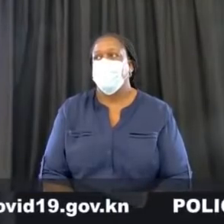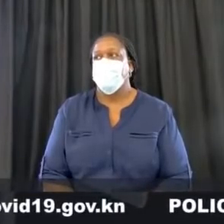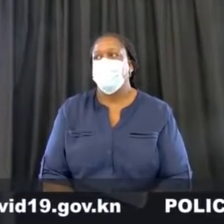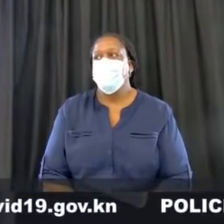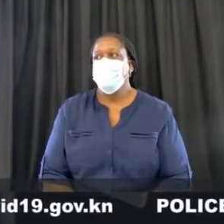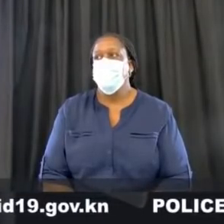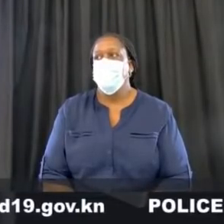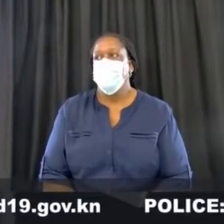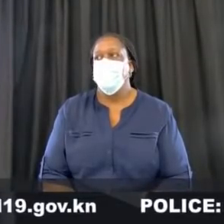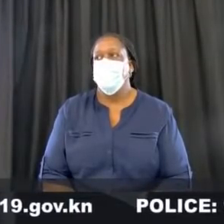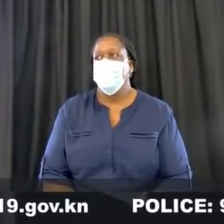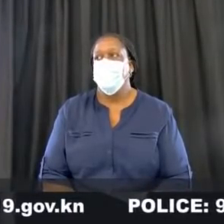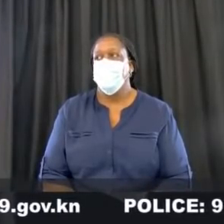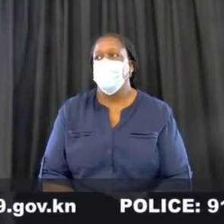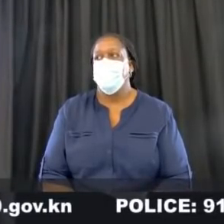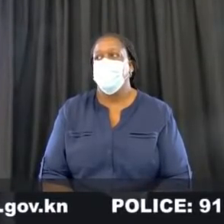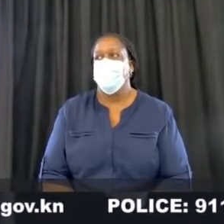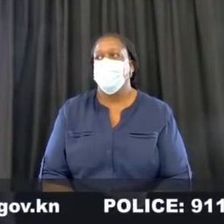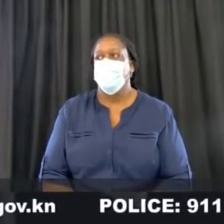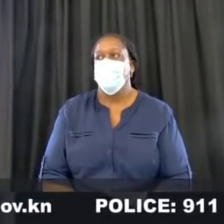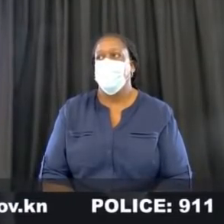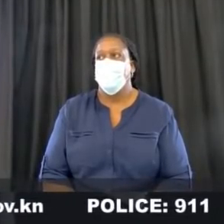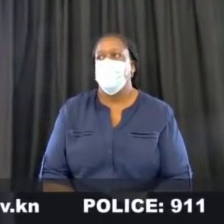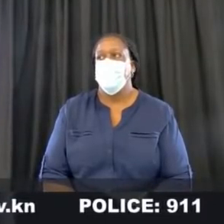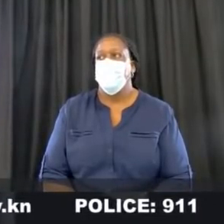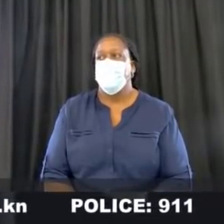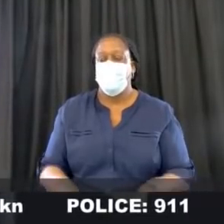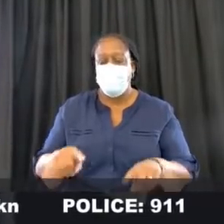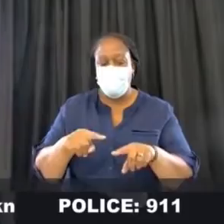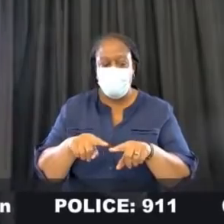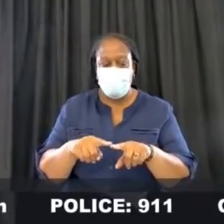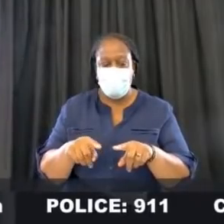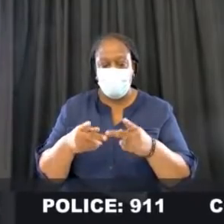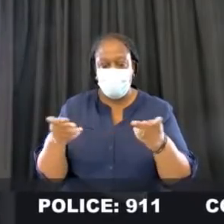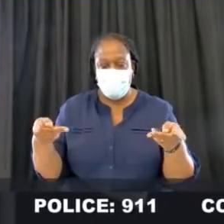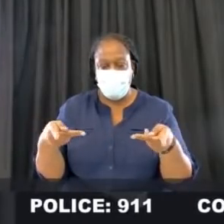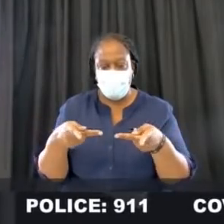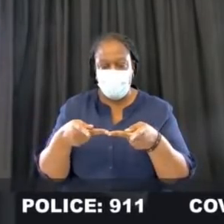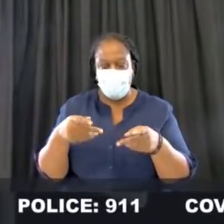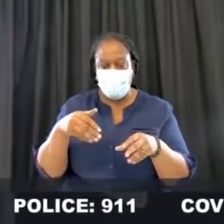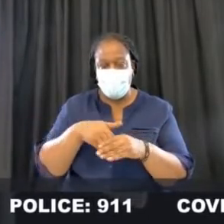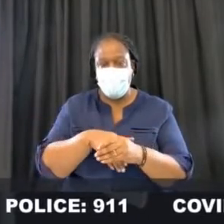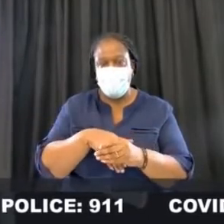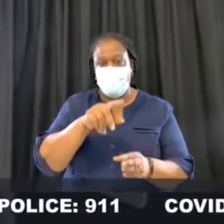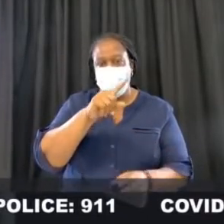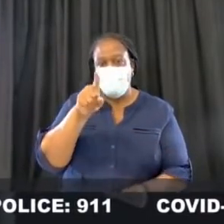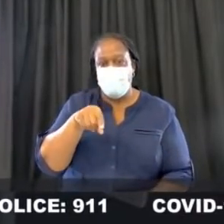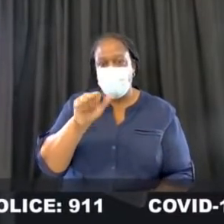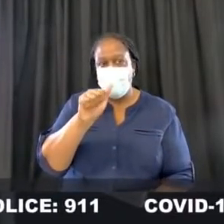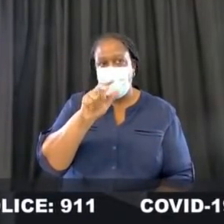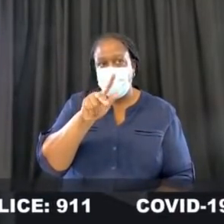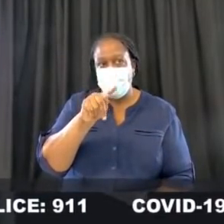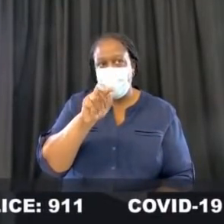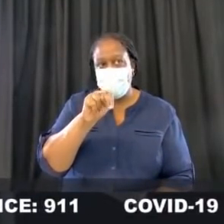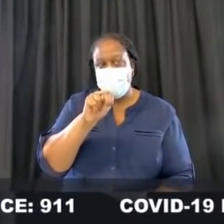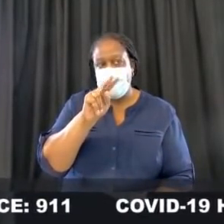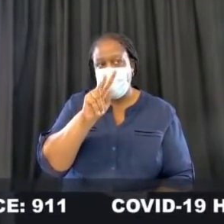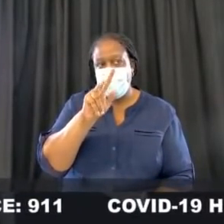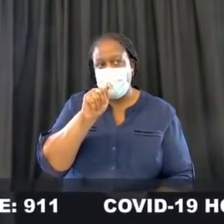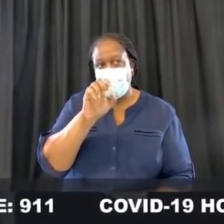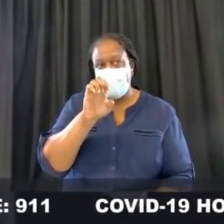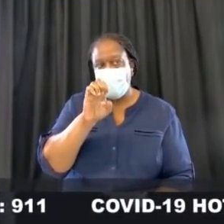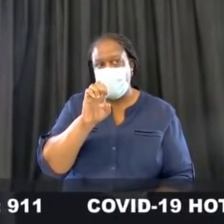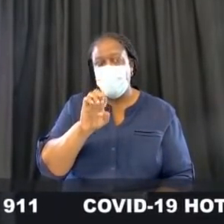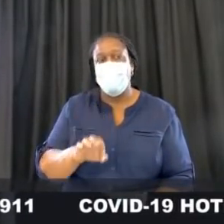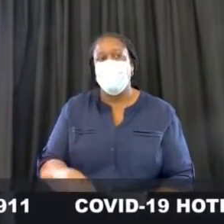restaurant is, and it will come again against the steps there by these buildings. It would have been better for you to be able to see it on the